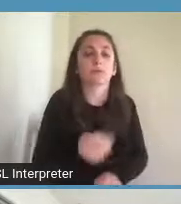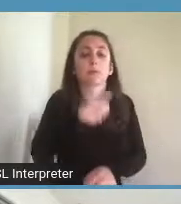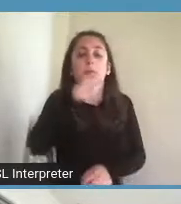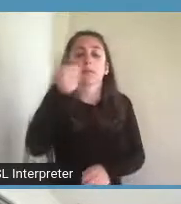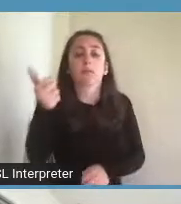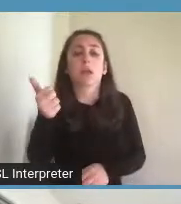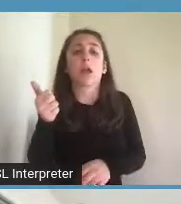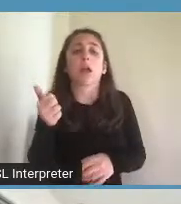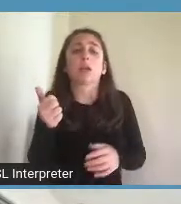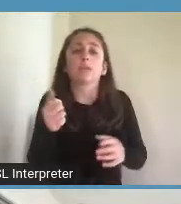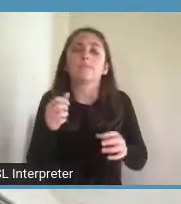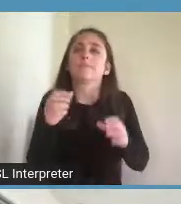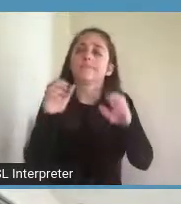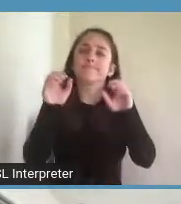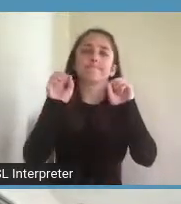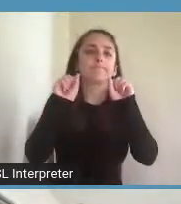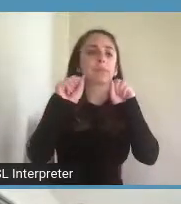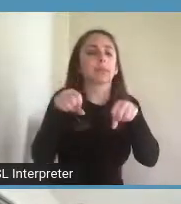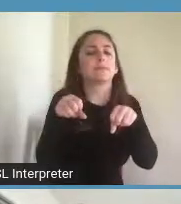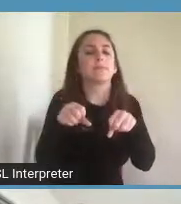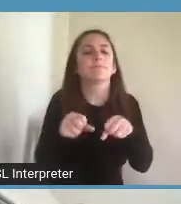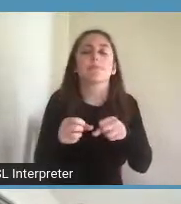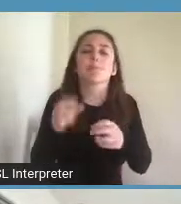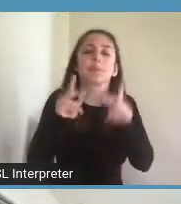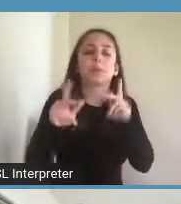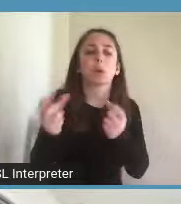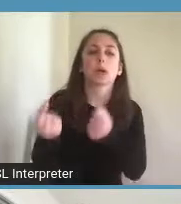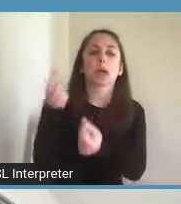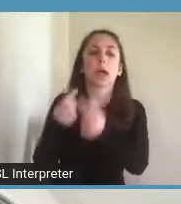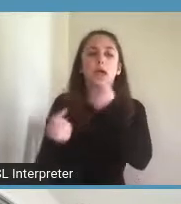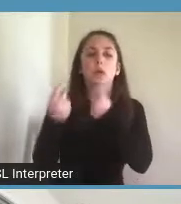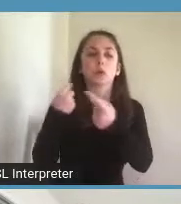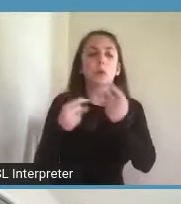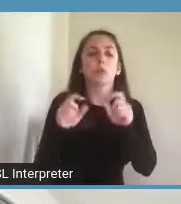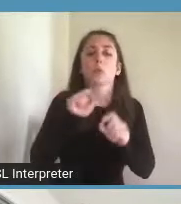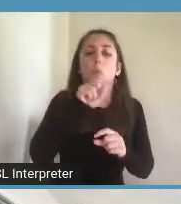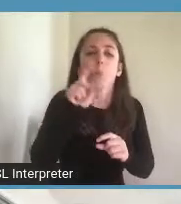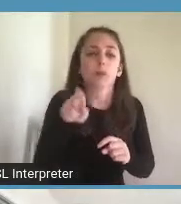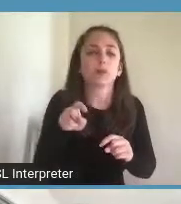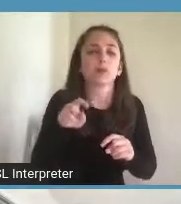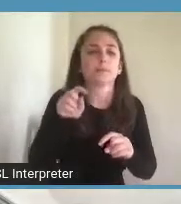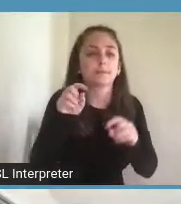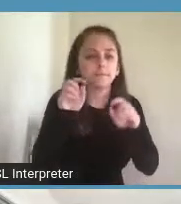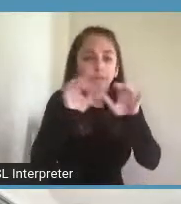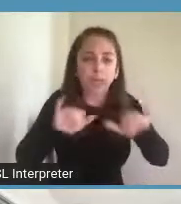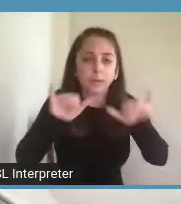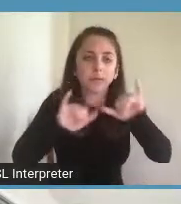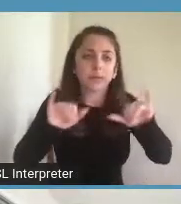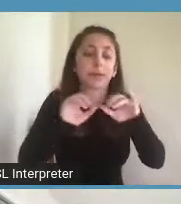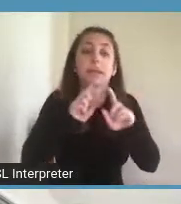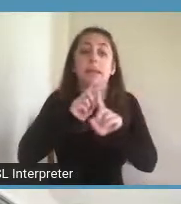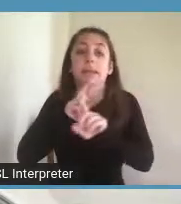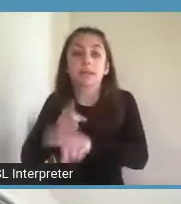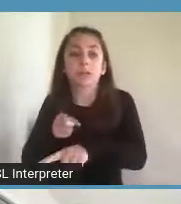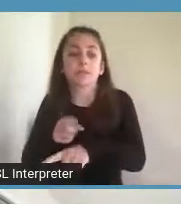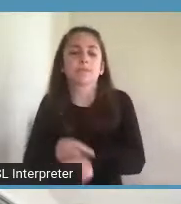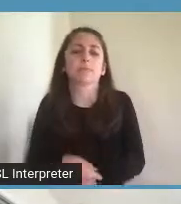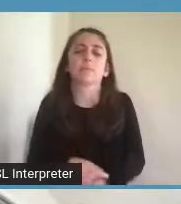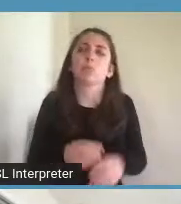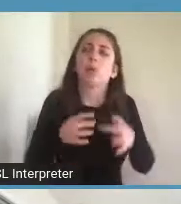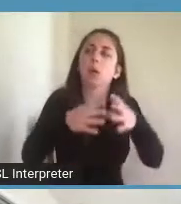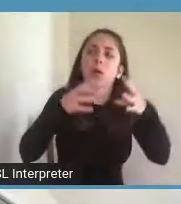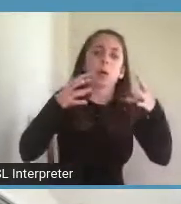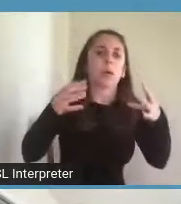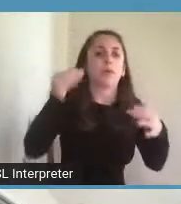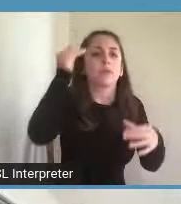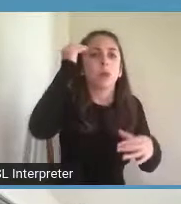commonly asked questions. So for us, for example, we have super cute sea otters. We have tons of knowledge and research about sea